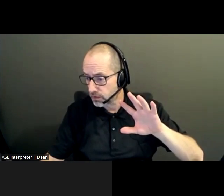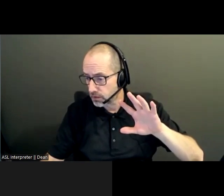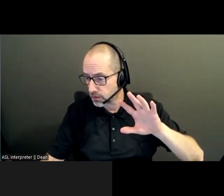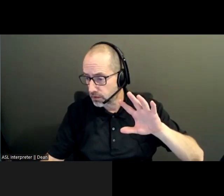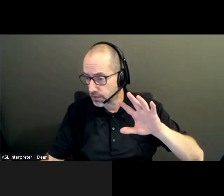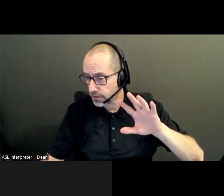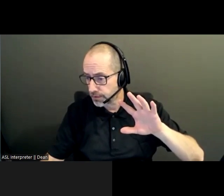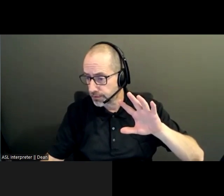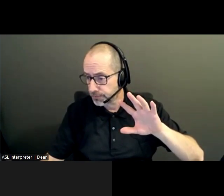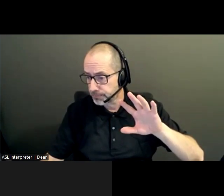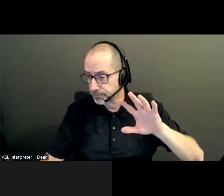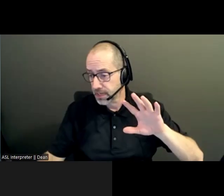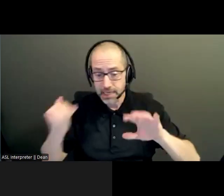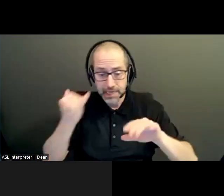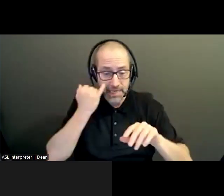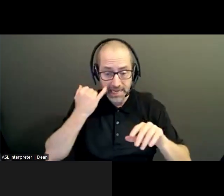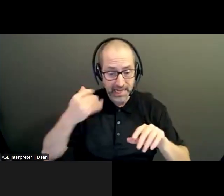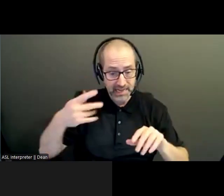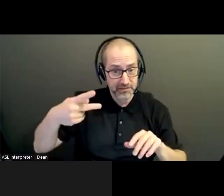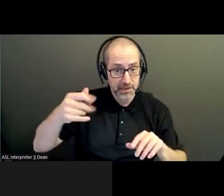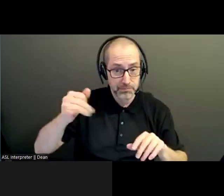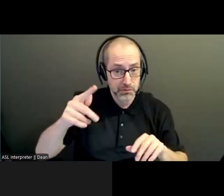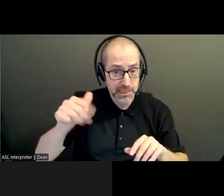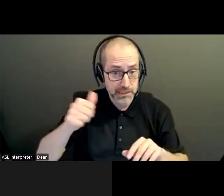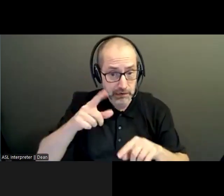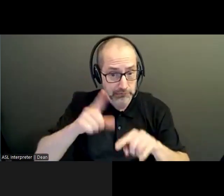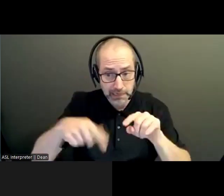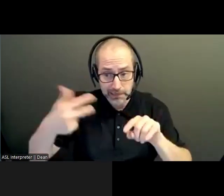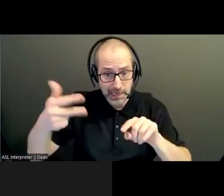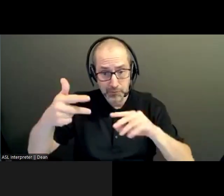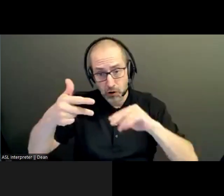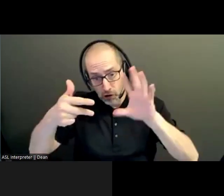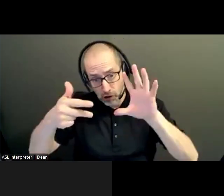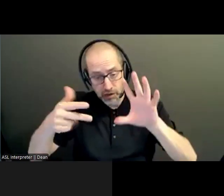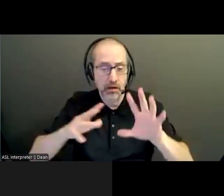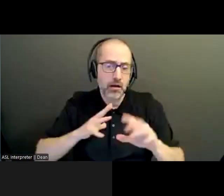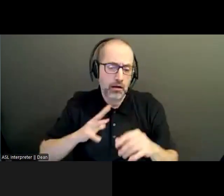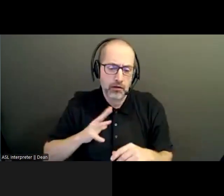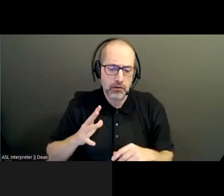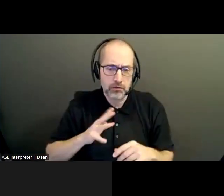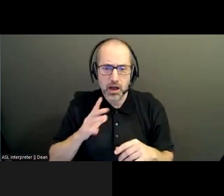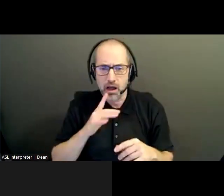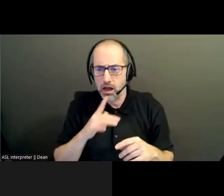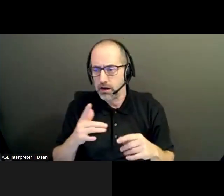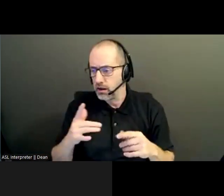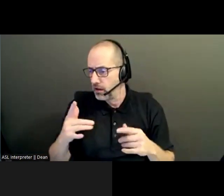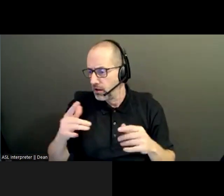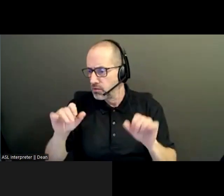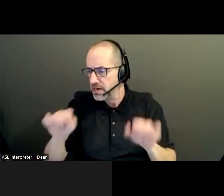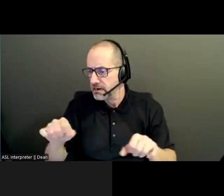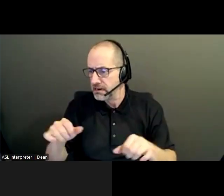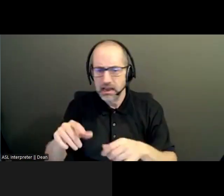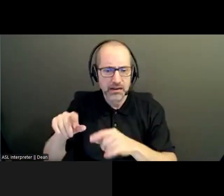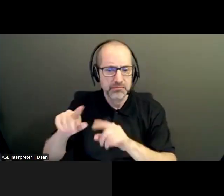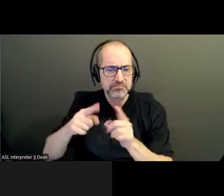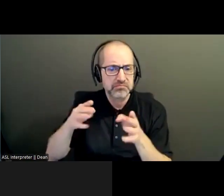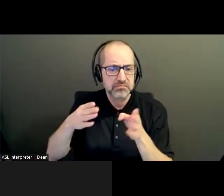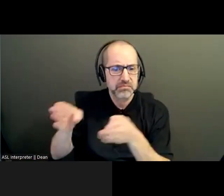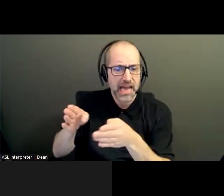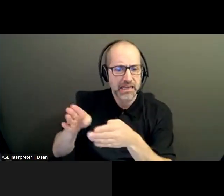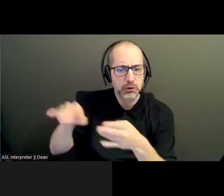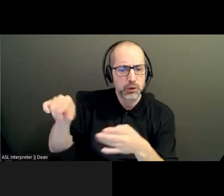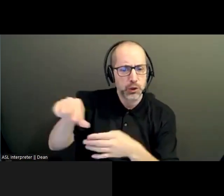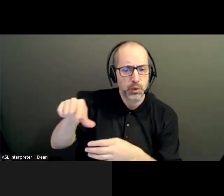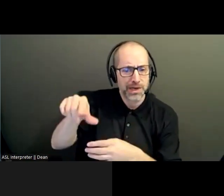so maybe we won't dwell on Patricia for right now, and we'll keep Okay, moving. I can answer a few, and Yep. Beth can chime in